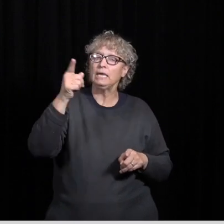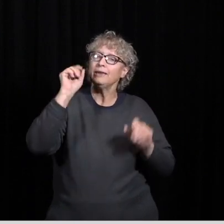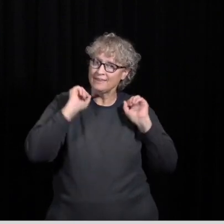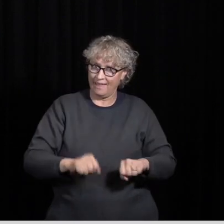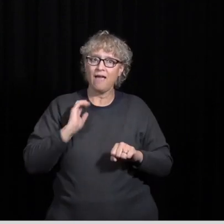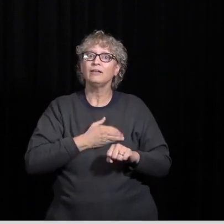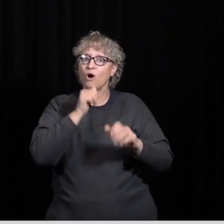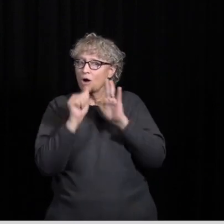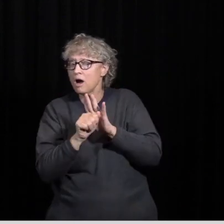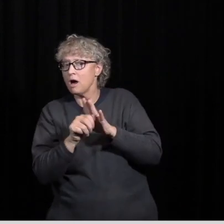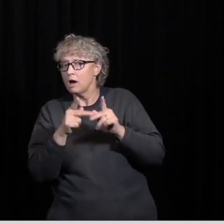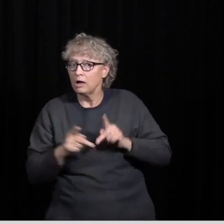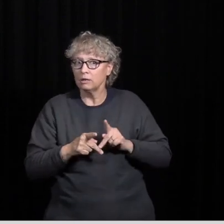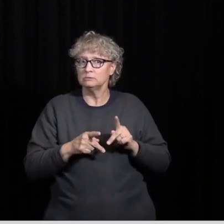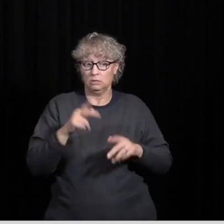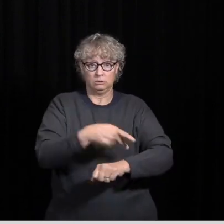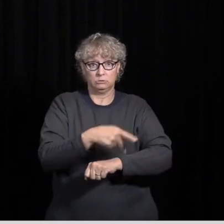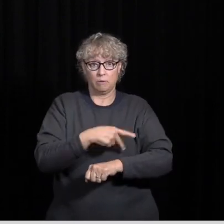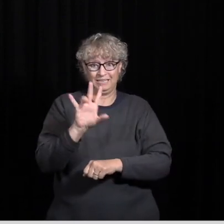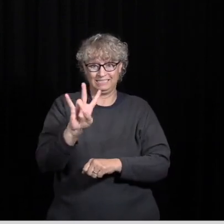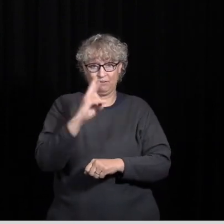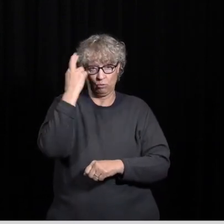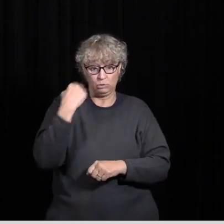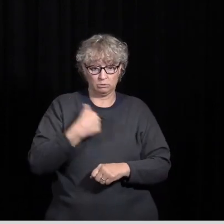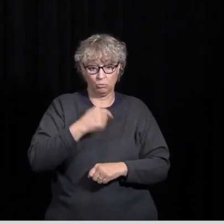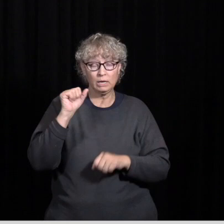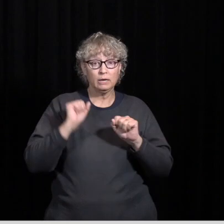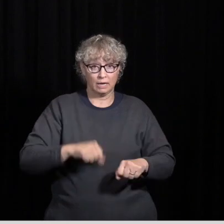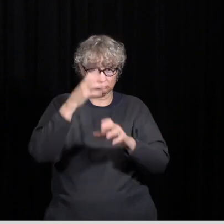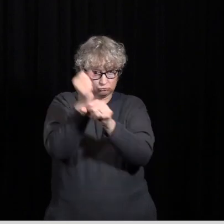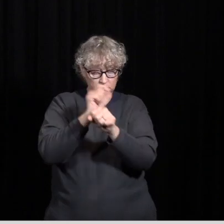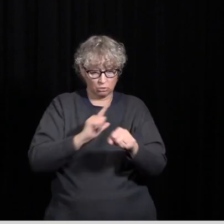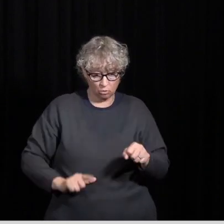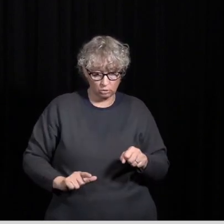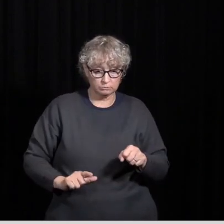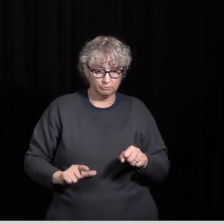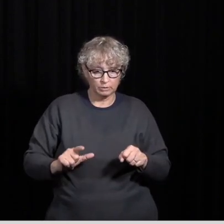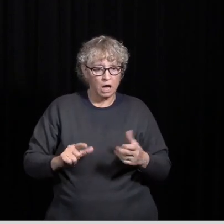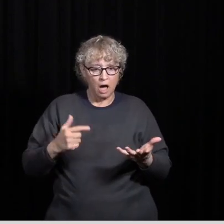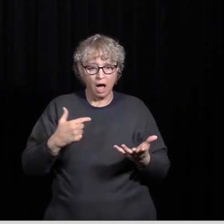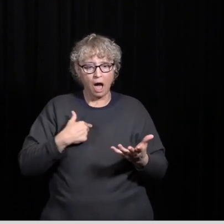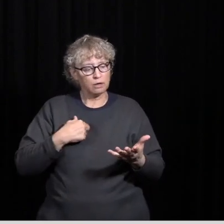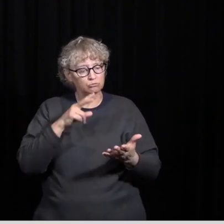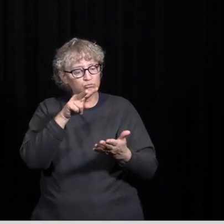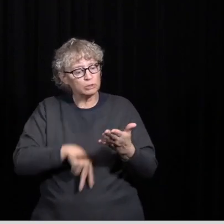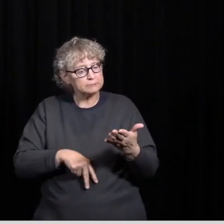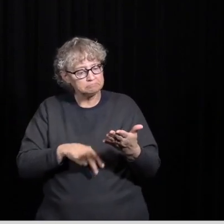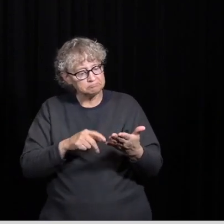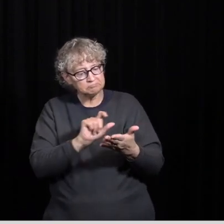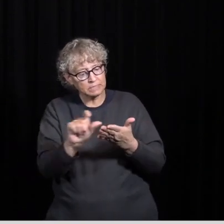Right? And so I've got, like, in the psalm, there's seven reasons we can trust in the Lord. First, and these are, what I did is I just looked at the